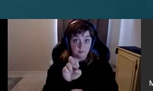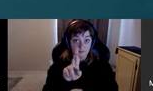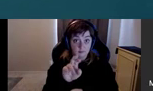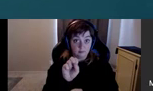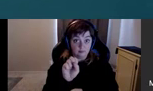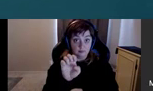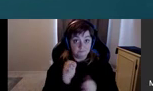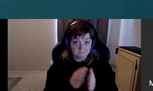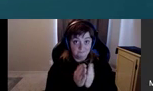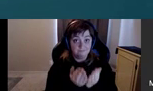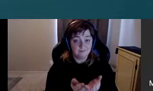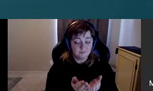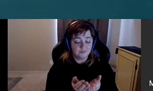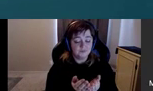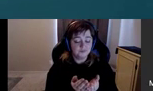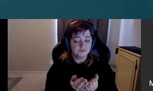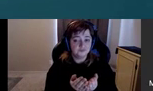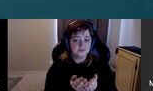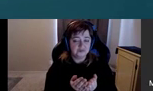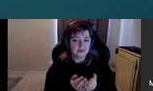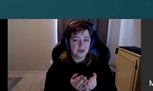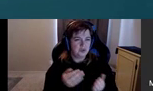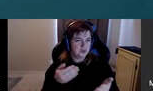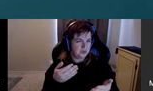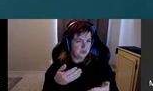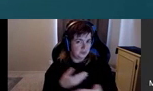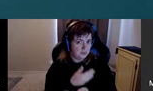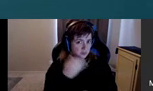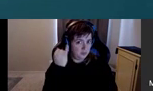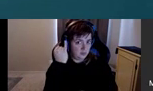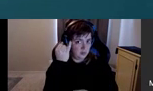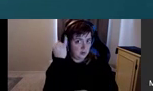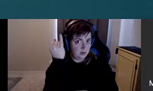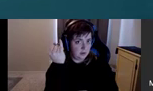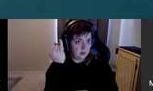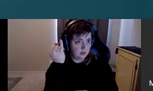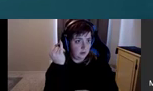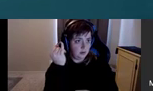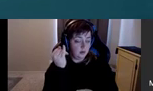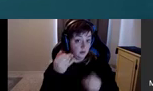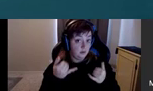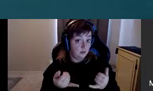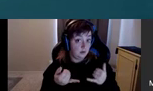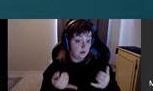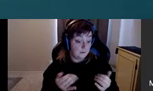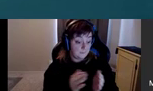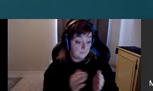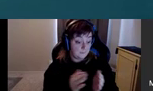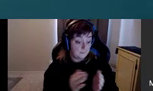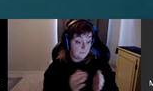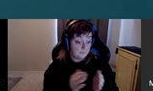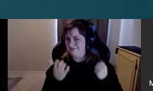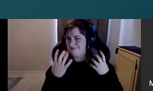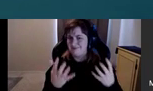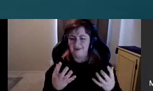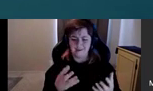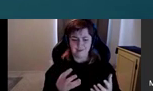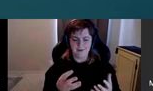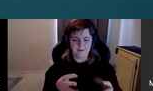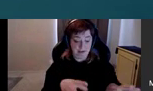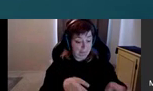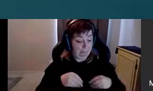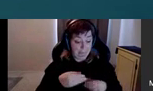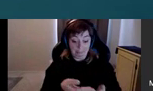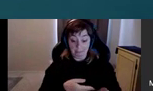It's a fairly new phenomenon. We have now a plethora of books to choose from and a plethora